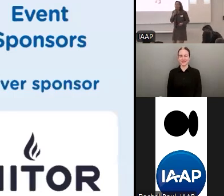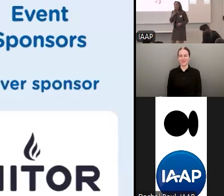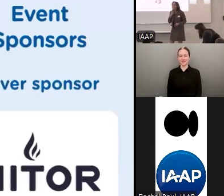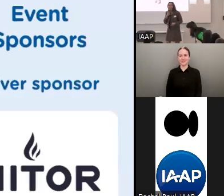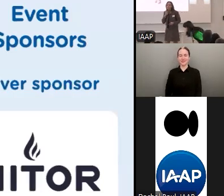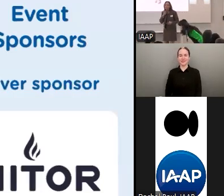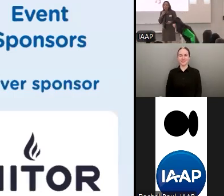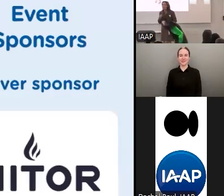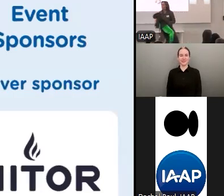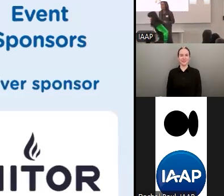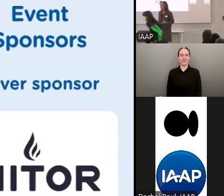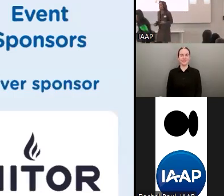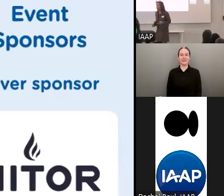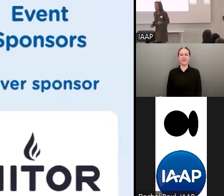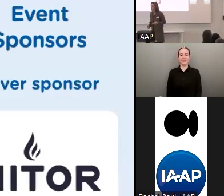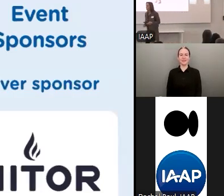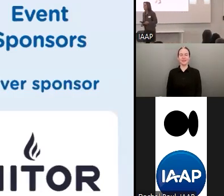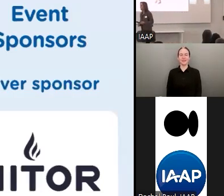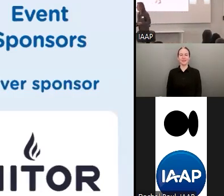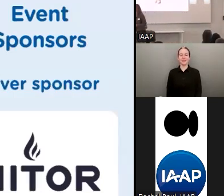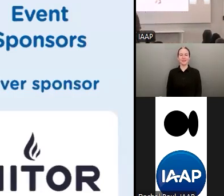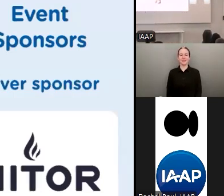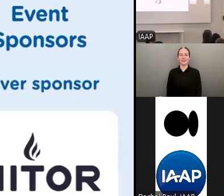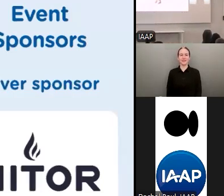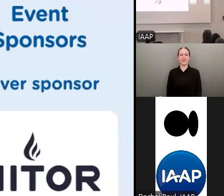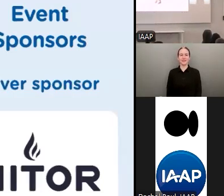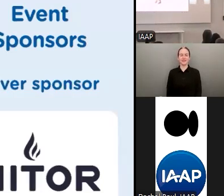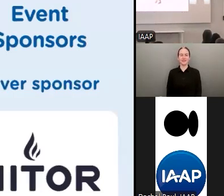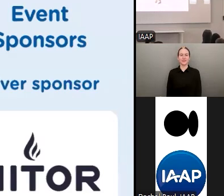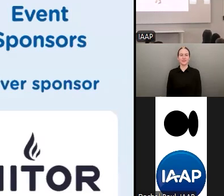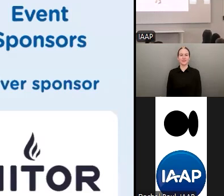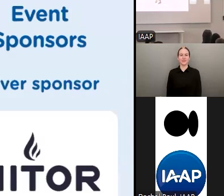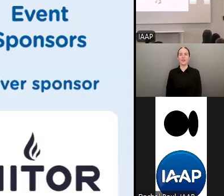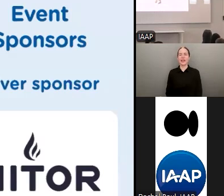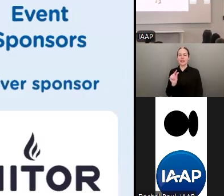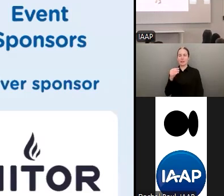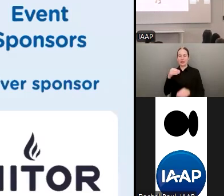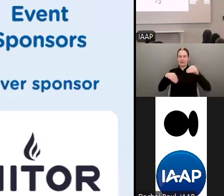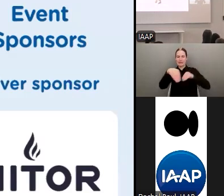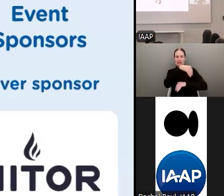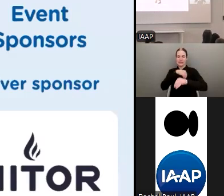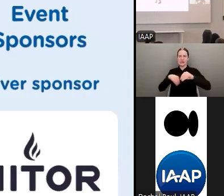So, and now we need to do a little bit of a refurbishing of the stage. So, and I will